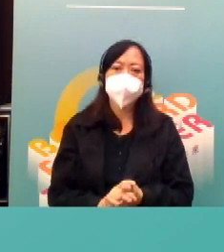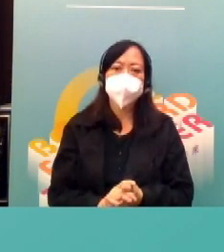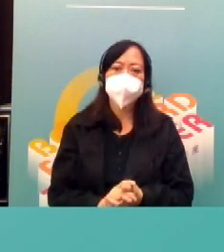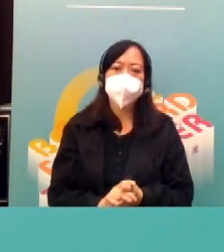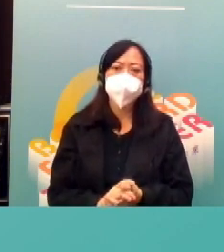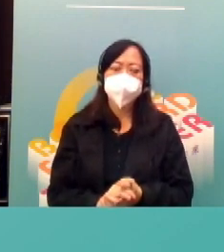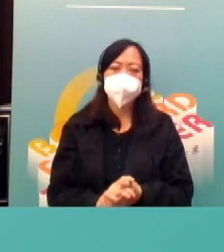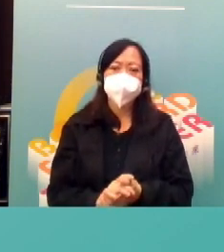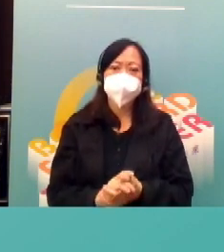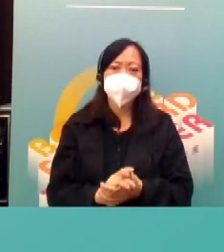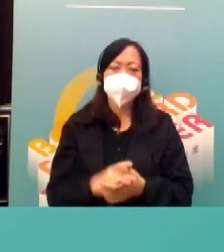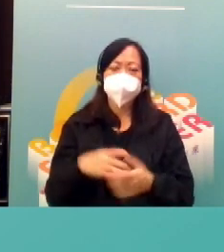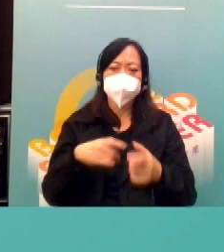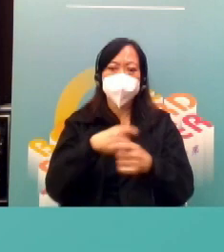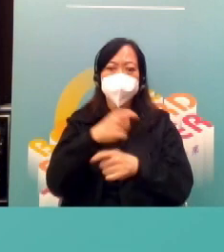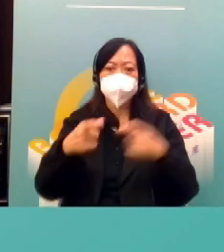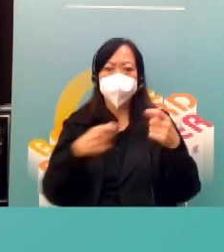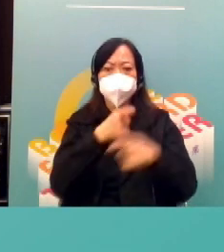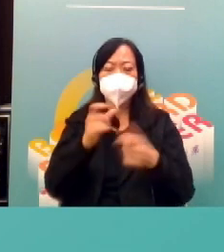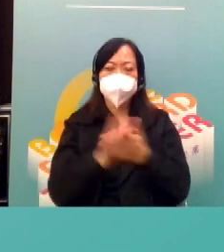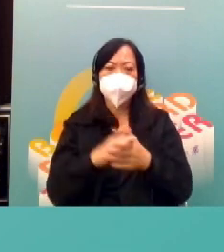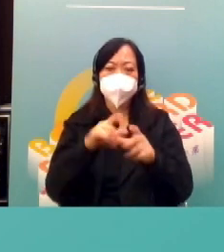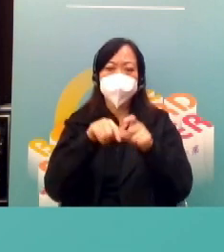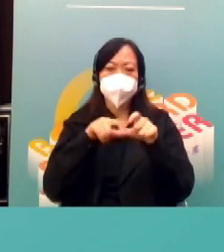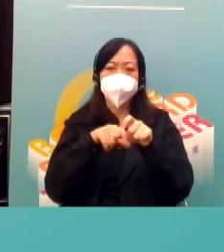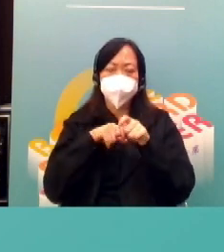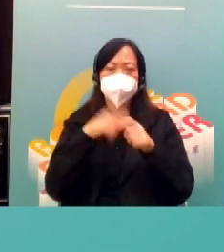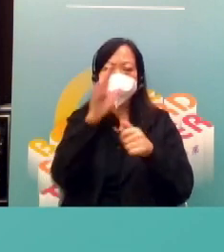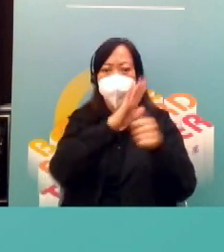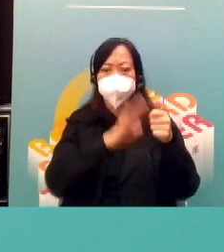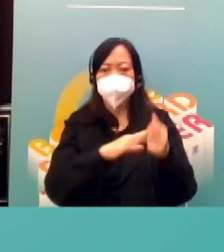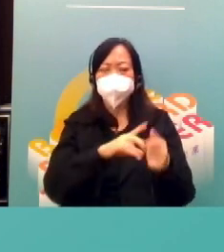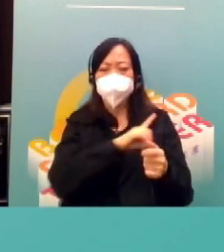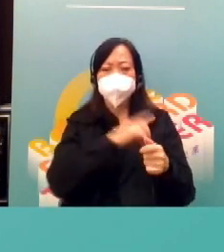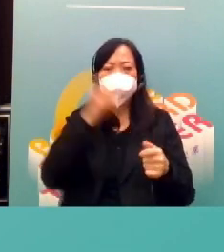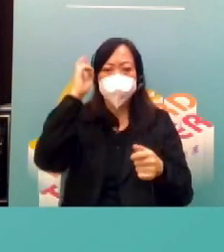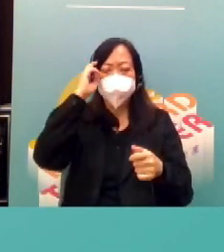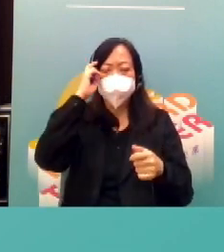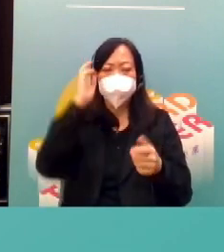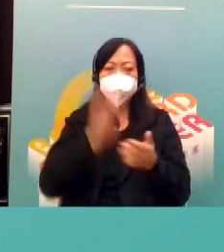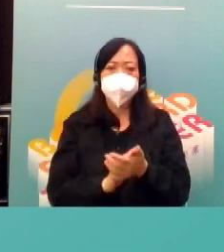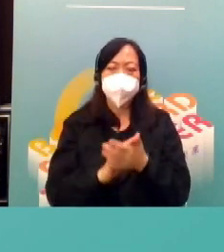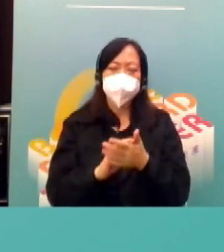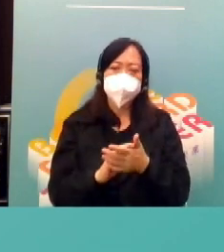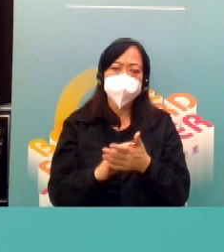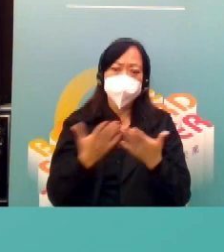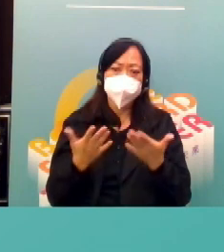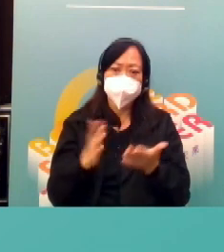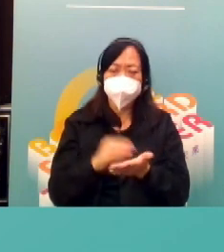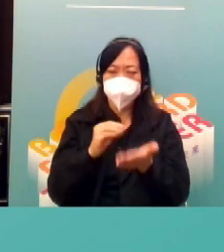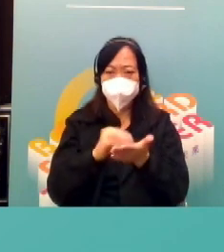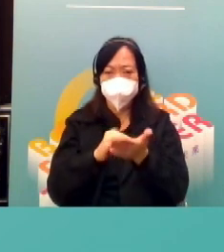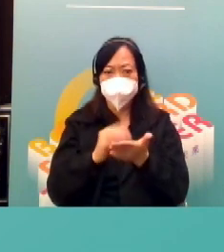of answered it a bit in the way that we raise the capital. You definitely have a much bigger pool of capital who are able to